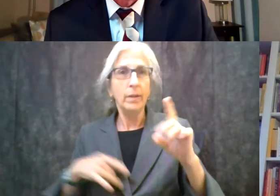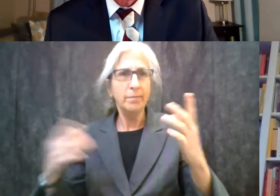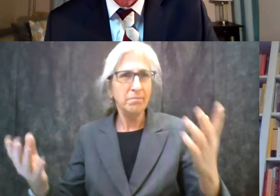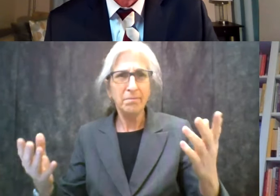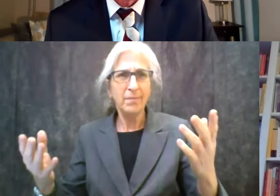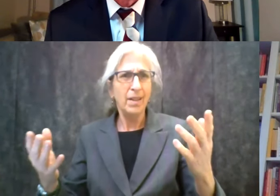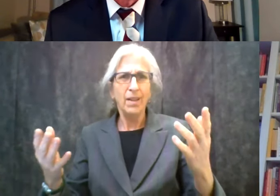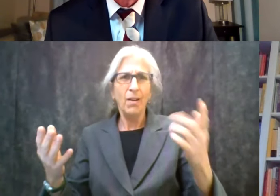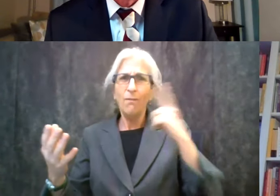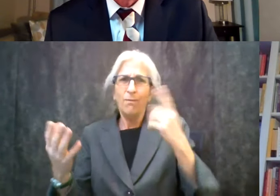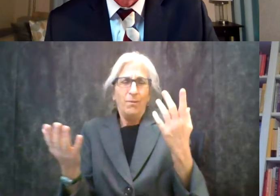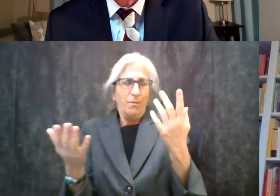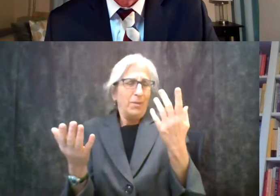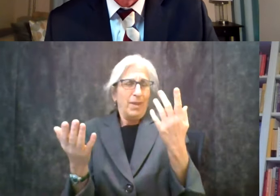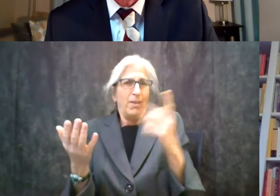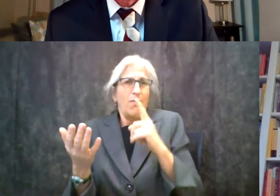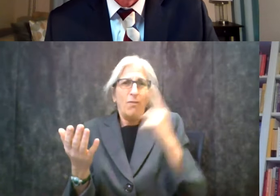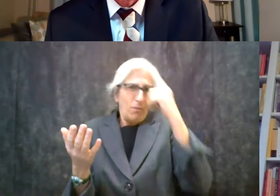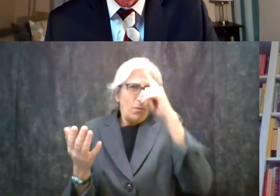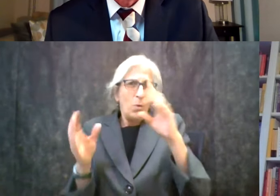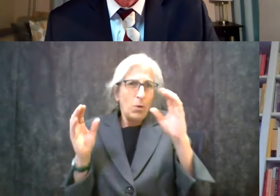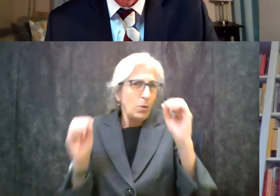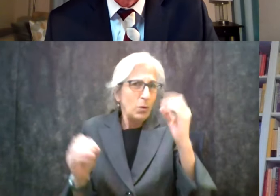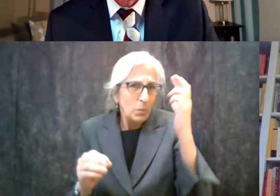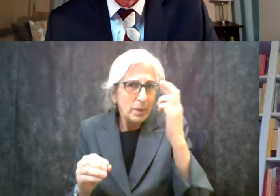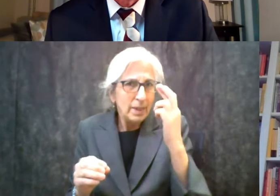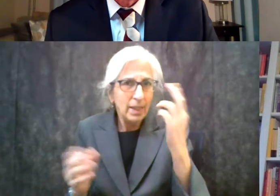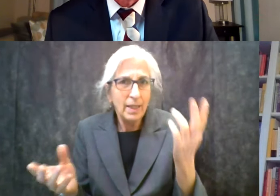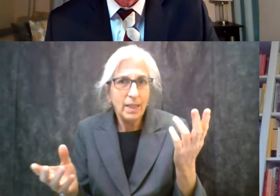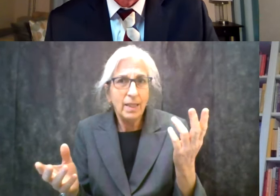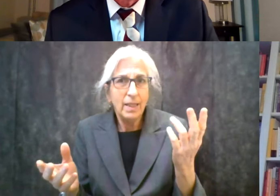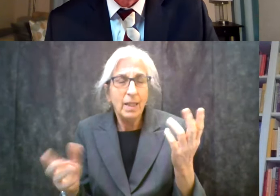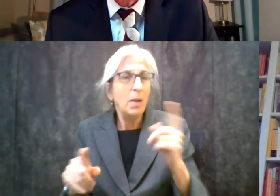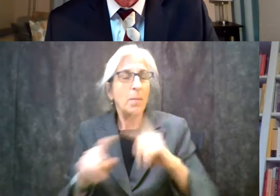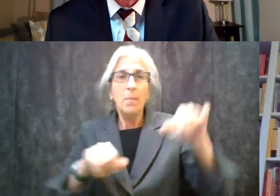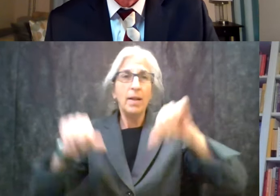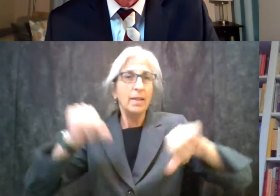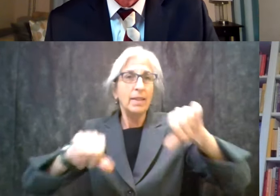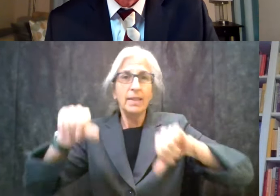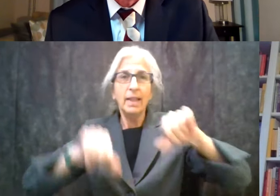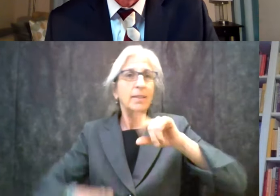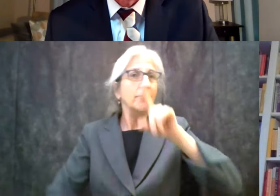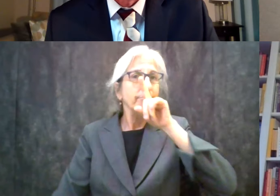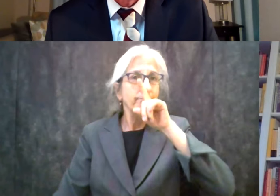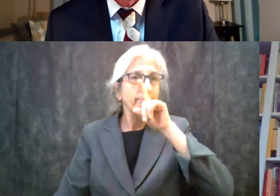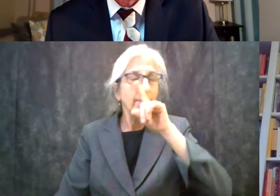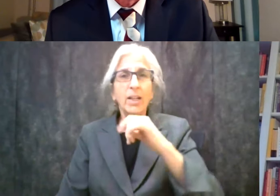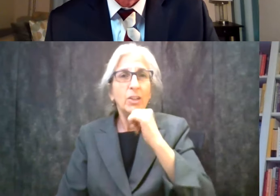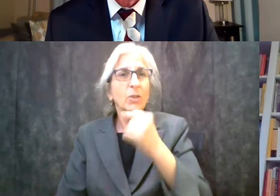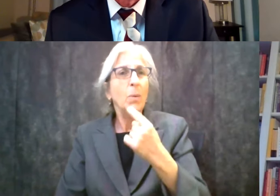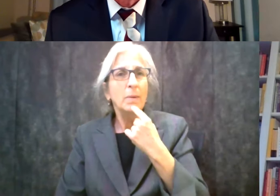However, you know, I mean, I don't hear the scientists saying too much about the possibility of